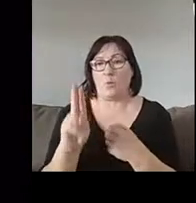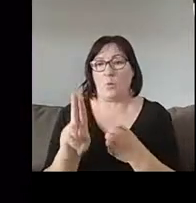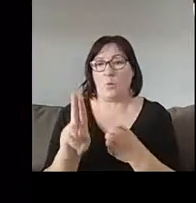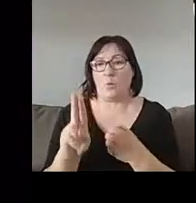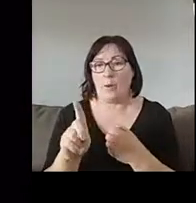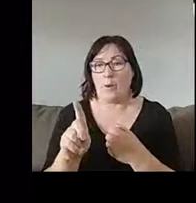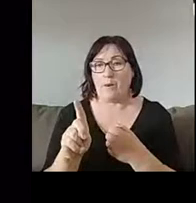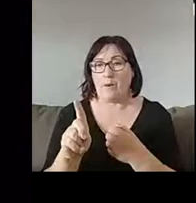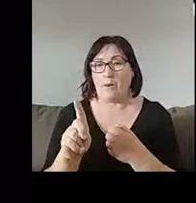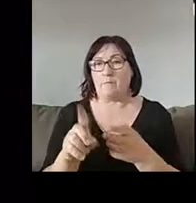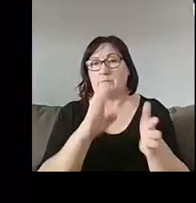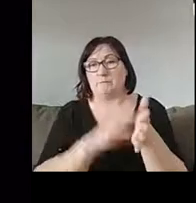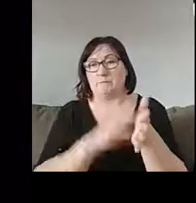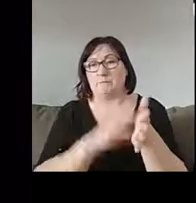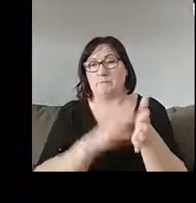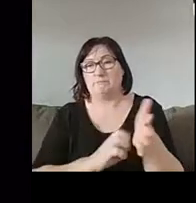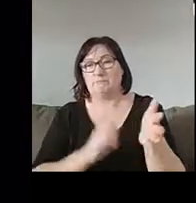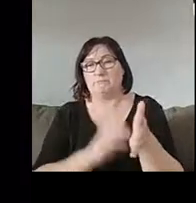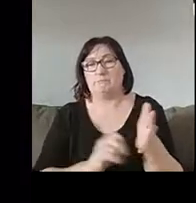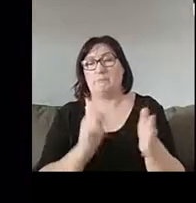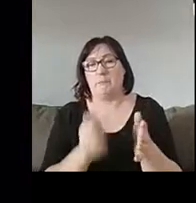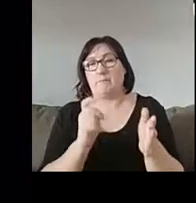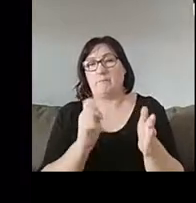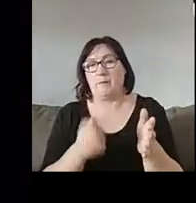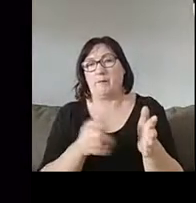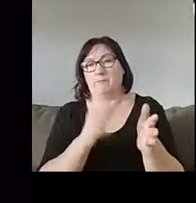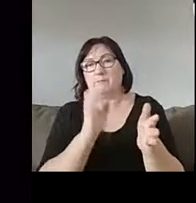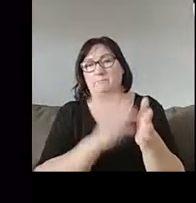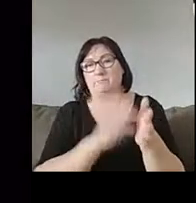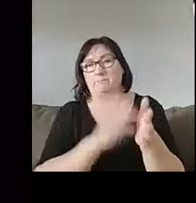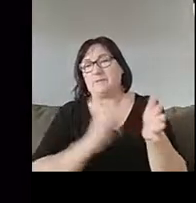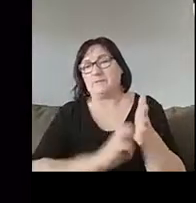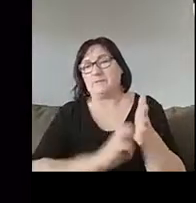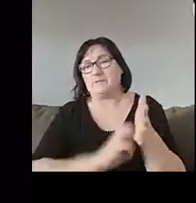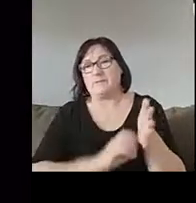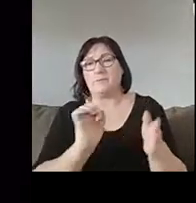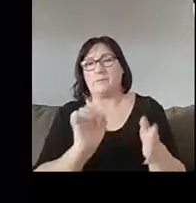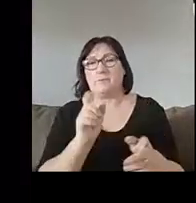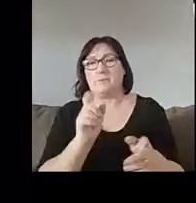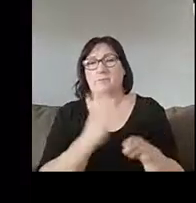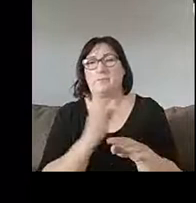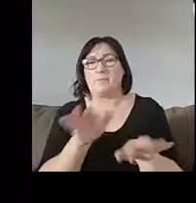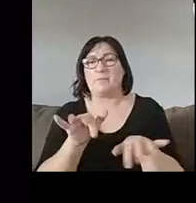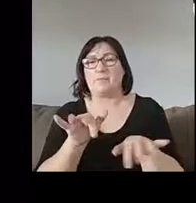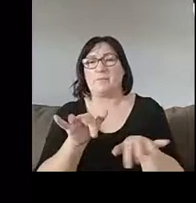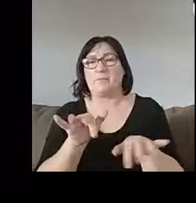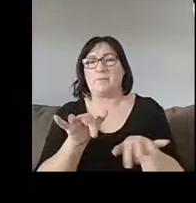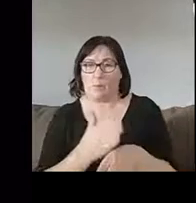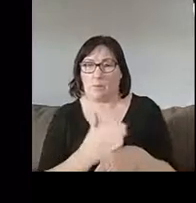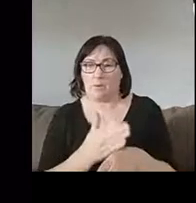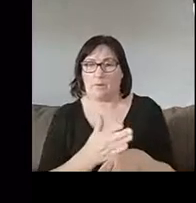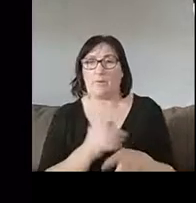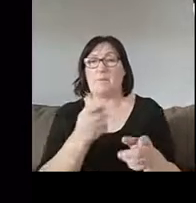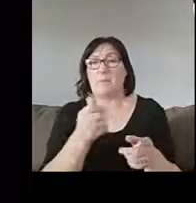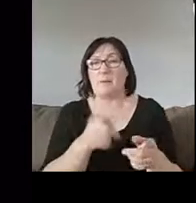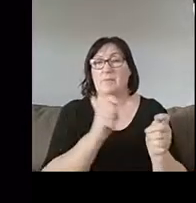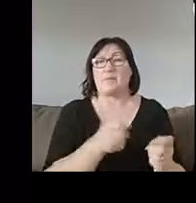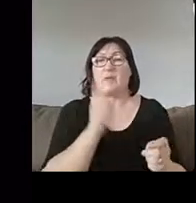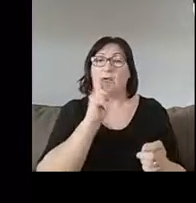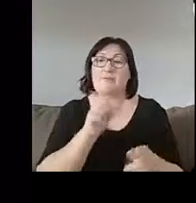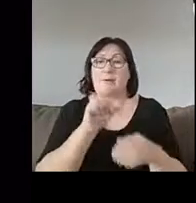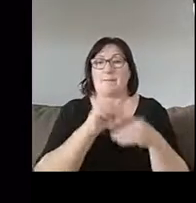the pay as you earn from your employee's salaries, that pay as you earn must also be paid over on a monthly basis to